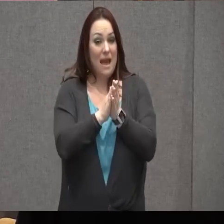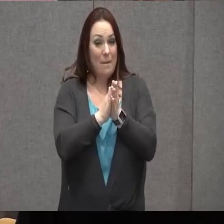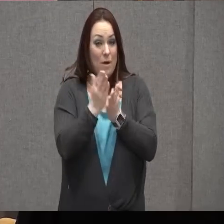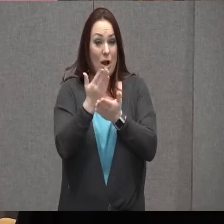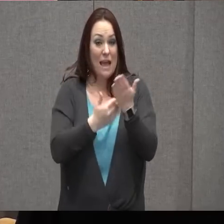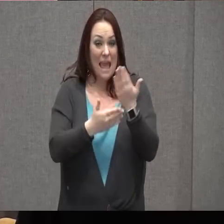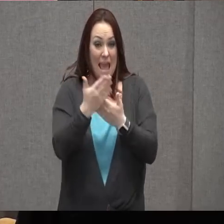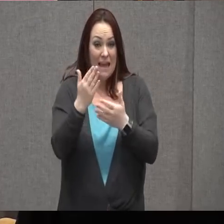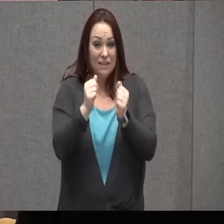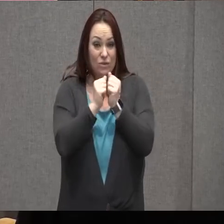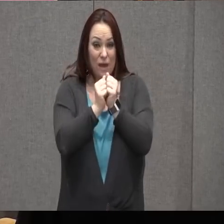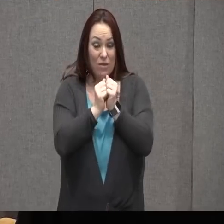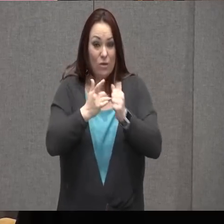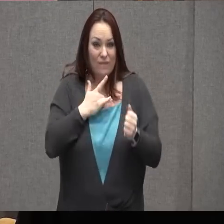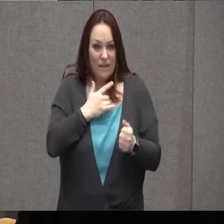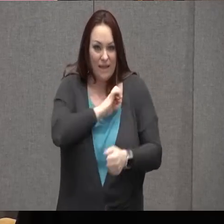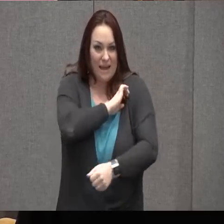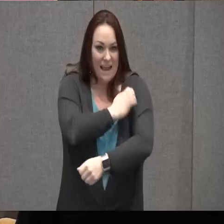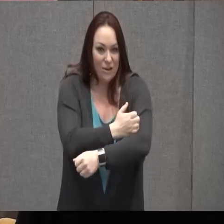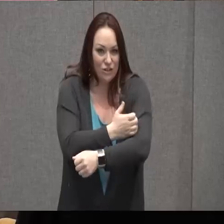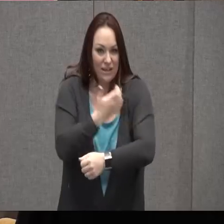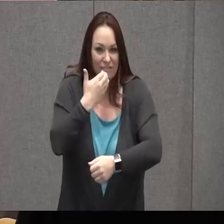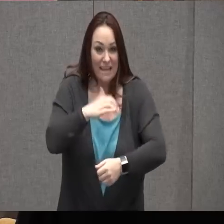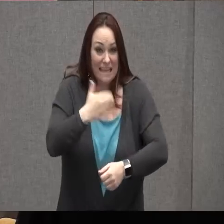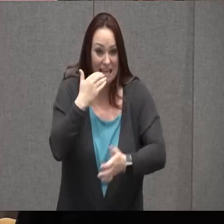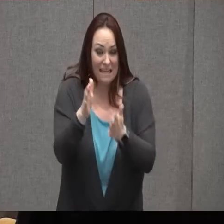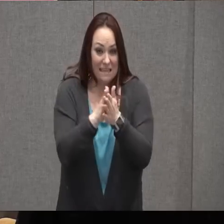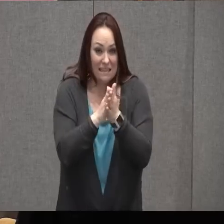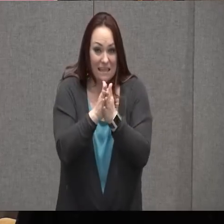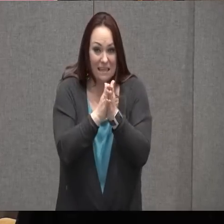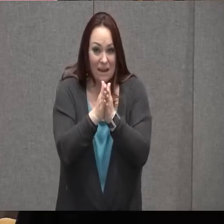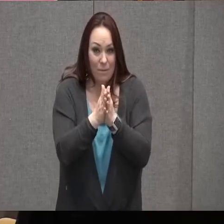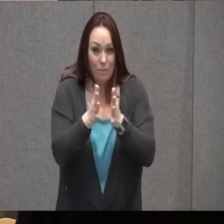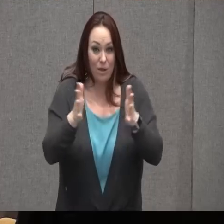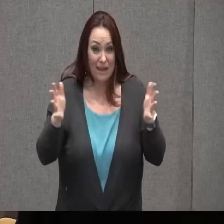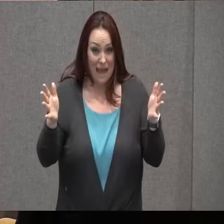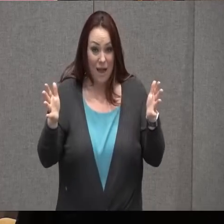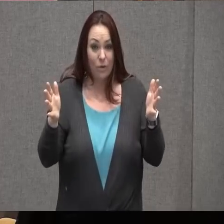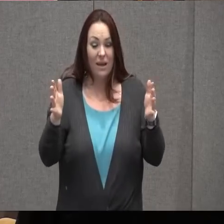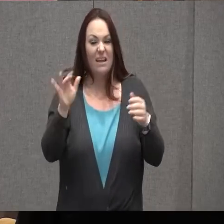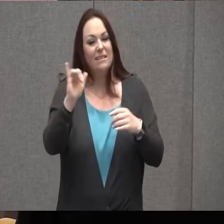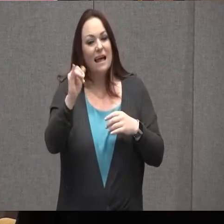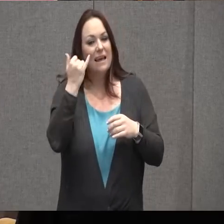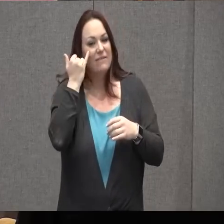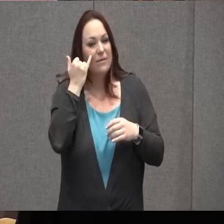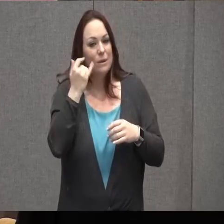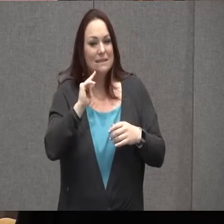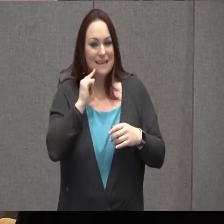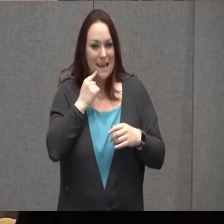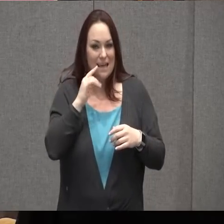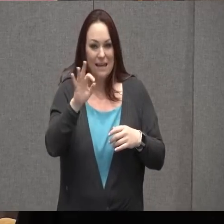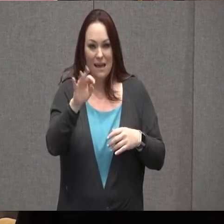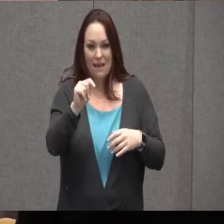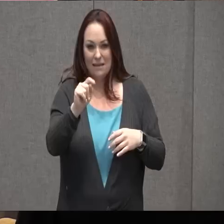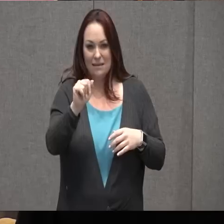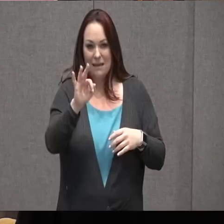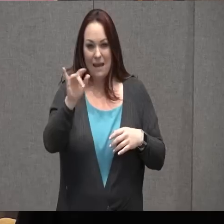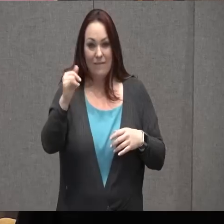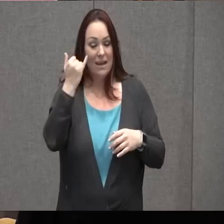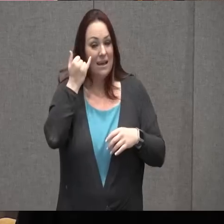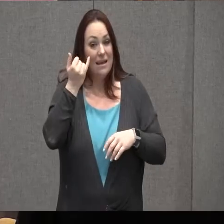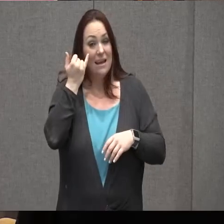that heat? It's energy. Now, like, pull it apart, kind of like taffy. Can you feel it? If you can't feel the